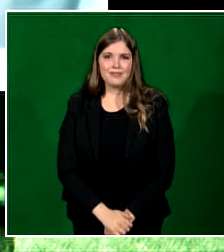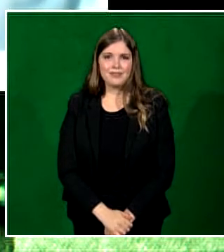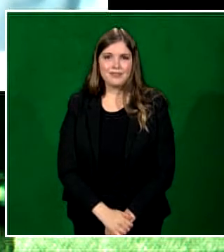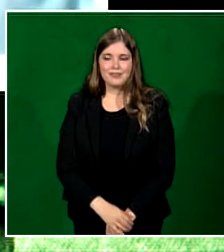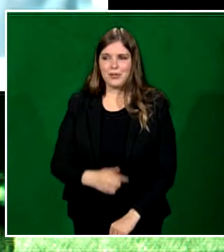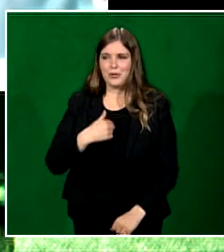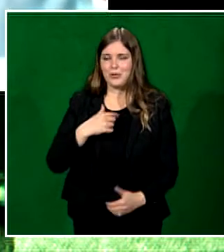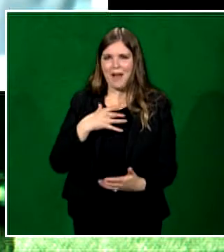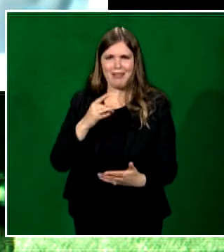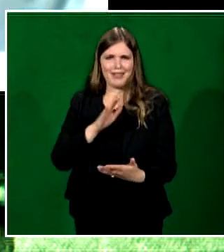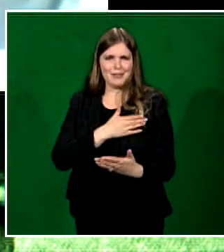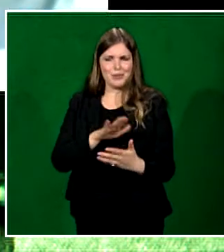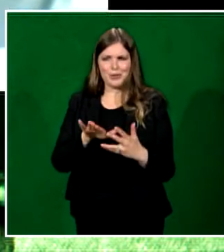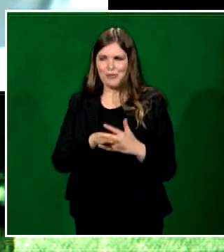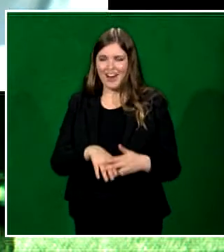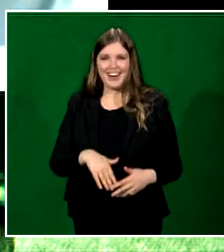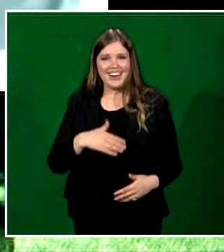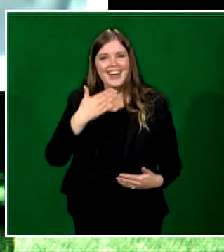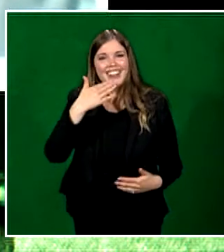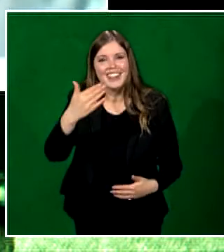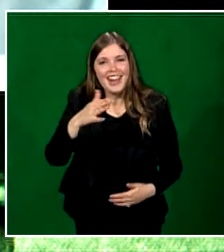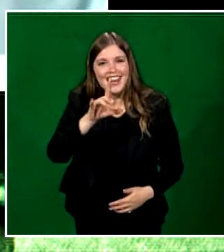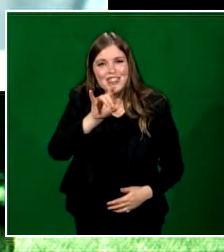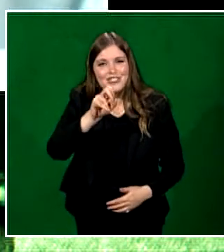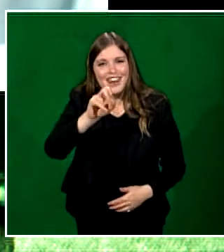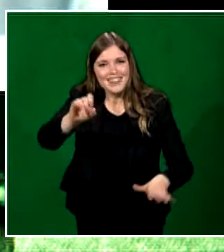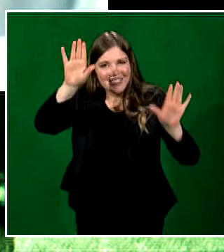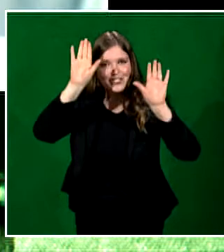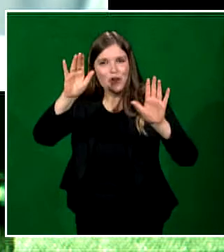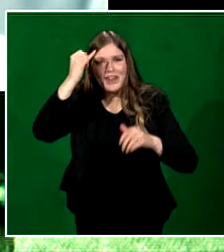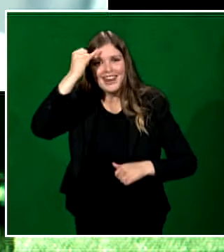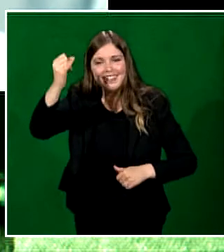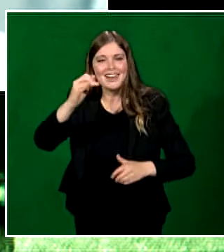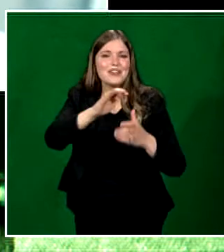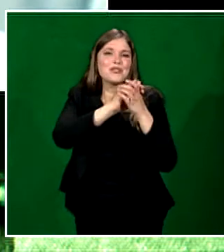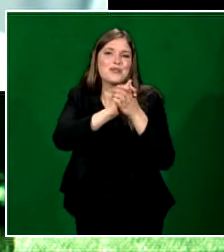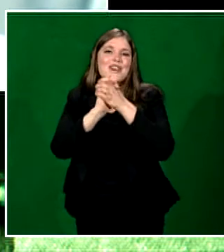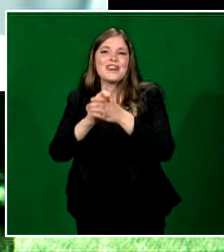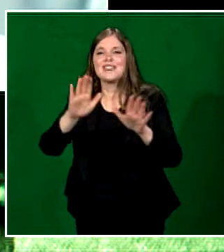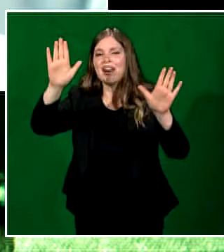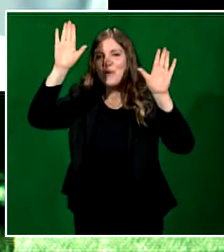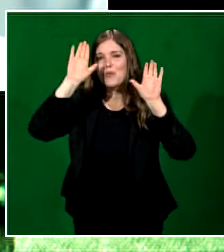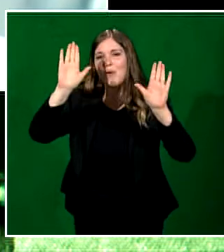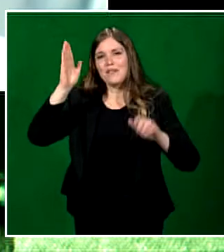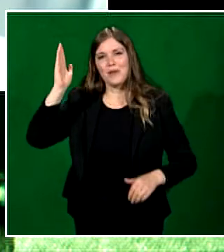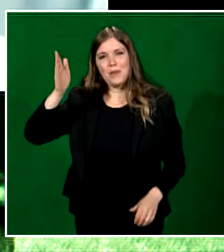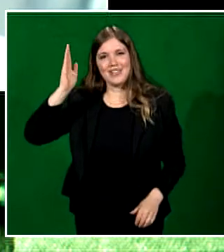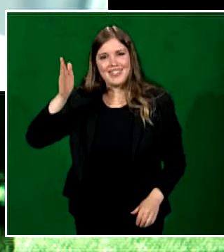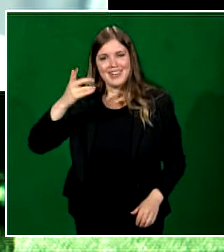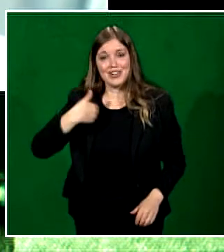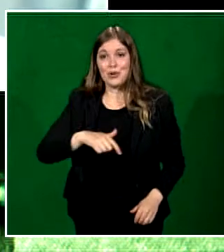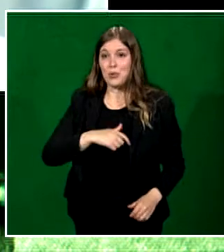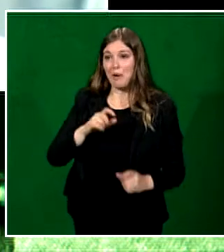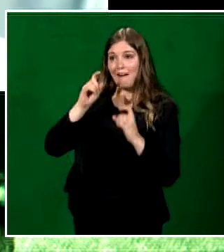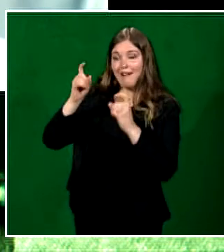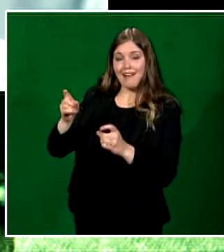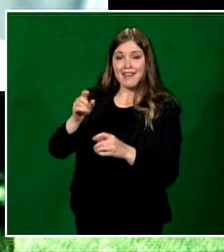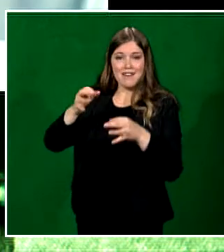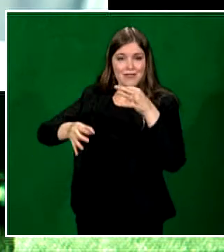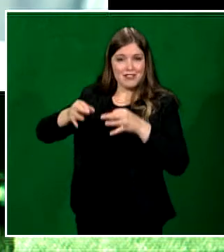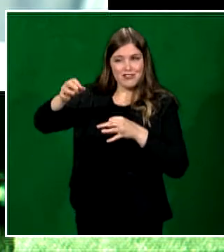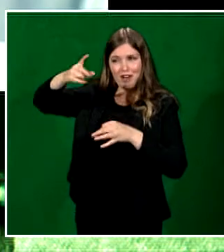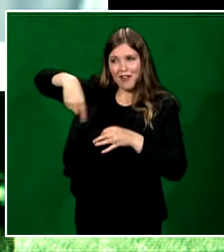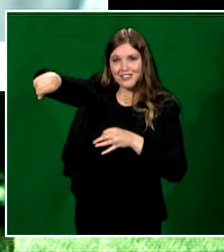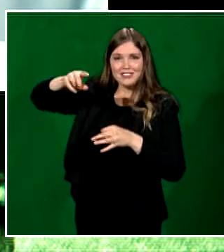Music break. Dennis, thank you. Extraordinary idea. Congratulations on a wonderful presentation. We're going to give the judges a minute